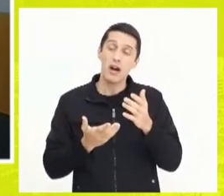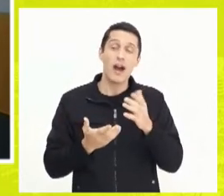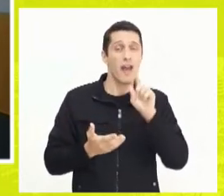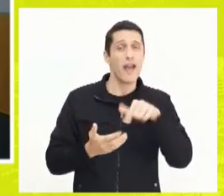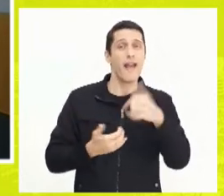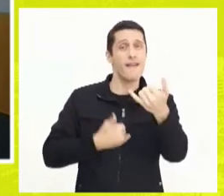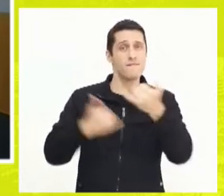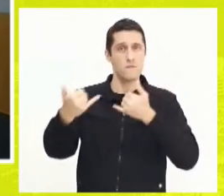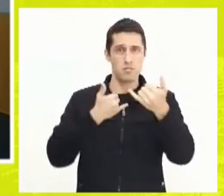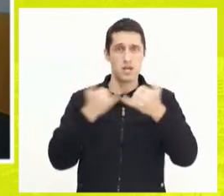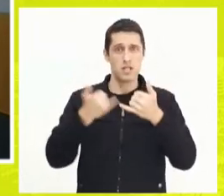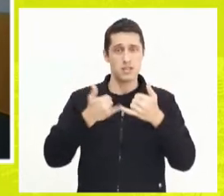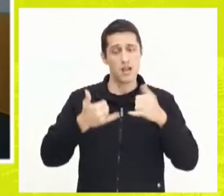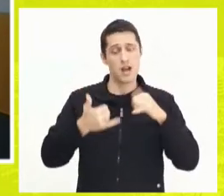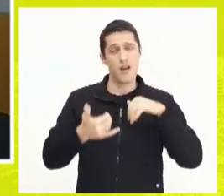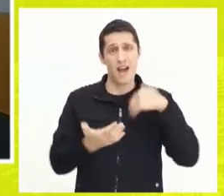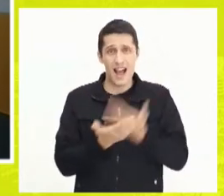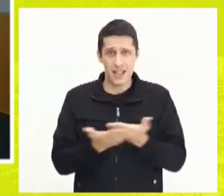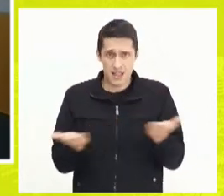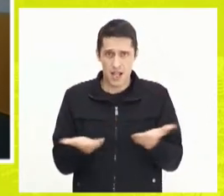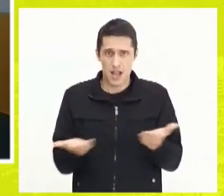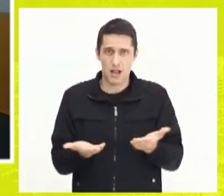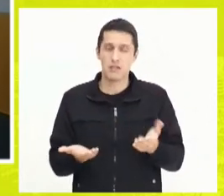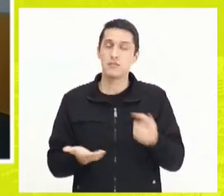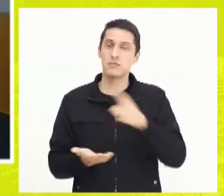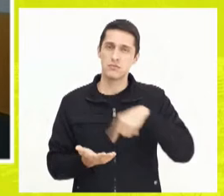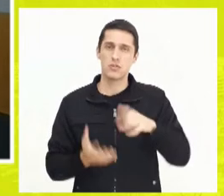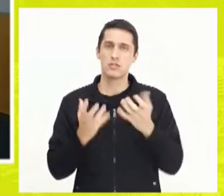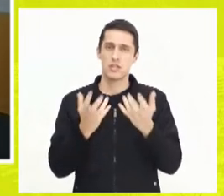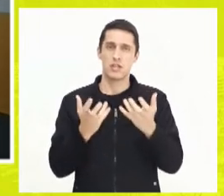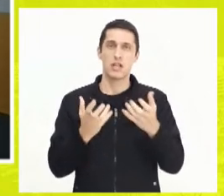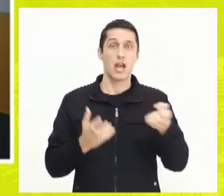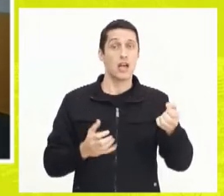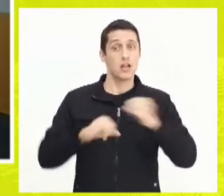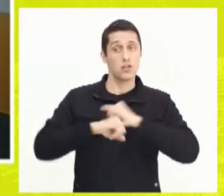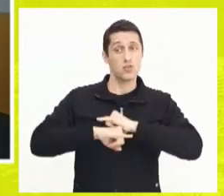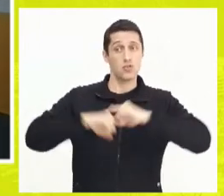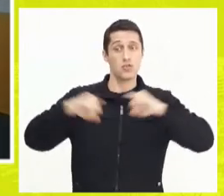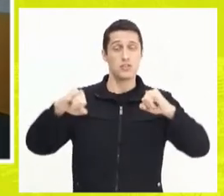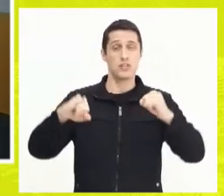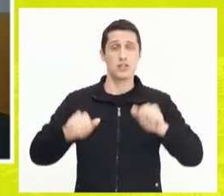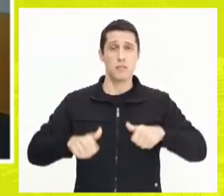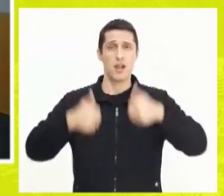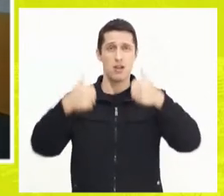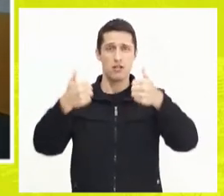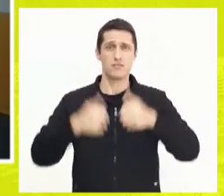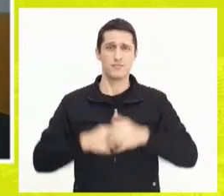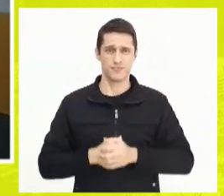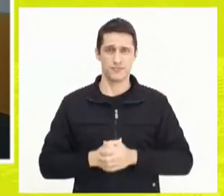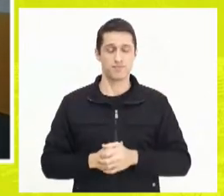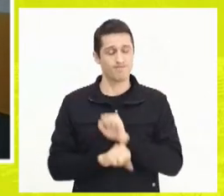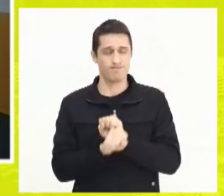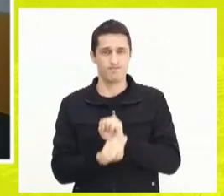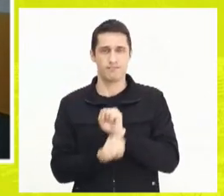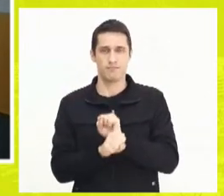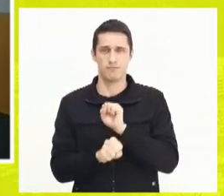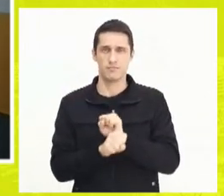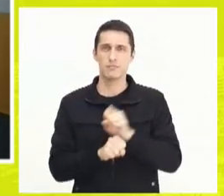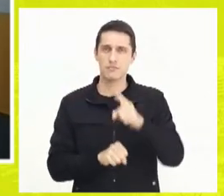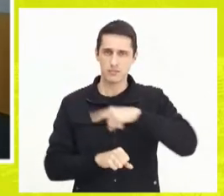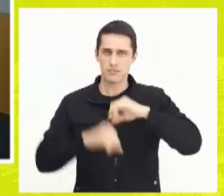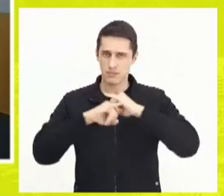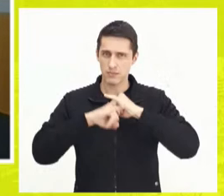to be uh damn you know so we don't know a hundred percent sure about